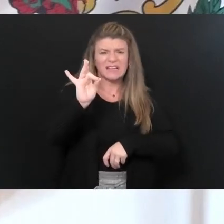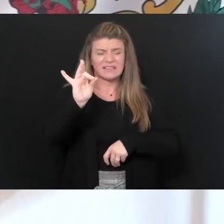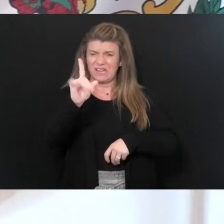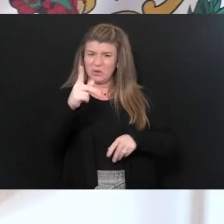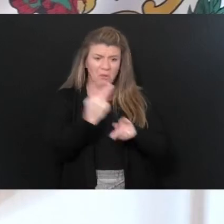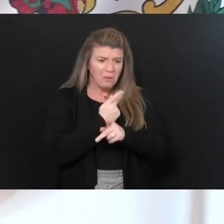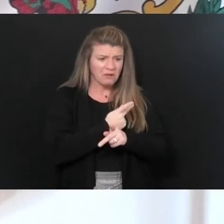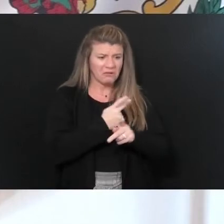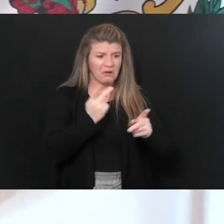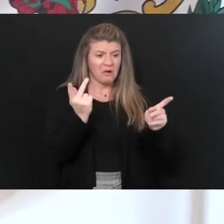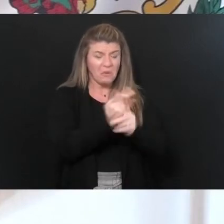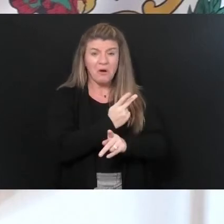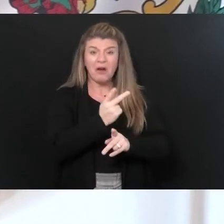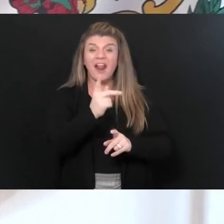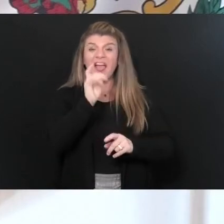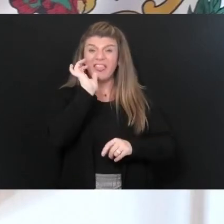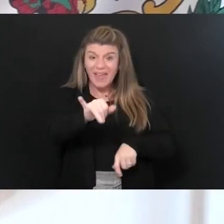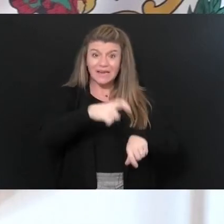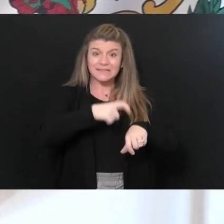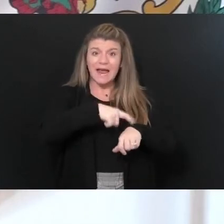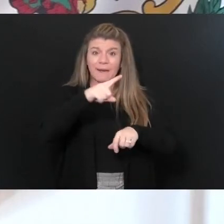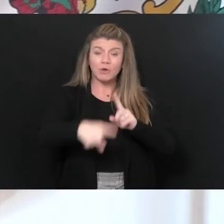find out you are positive.